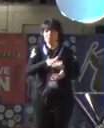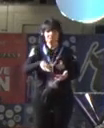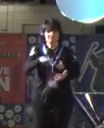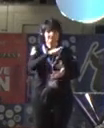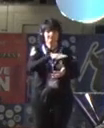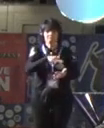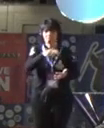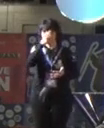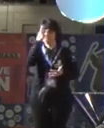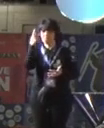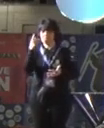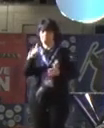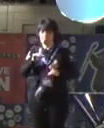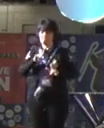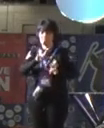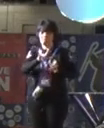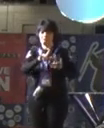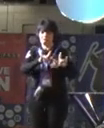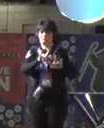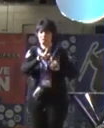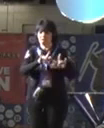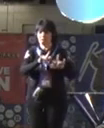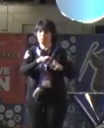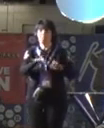you've got to believe in it. Good luck.